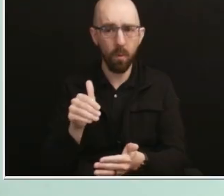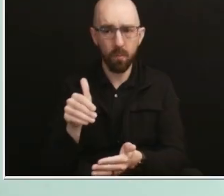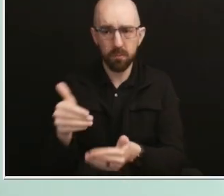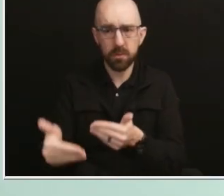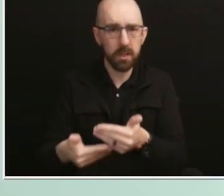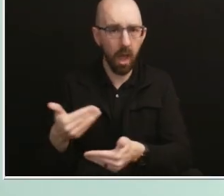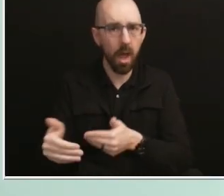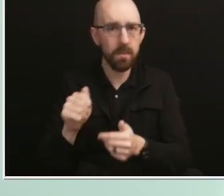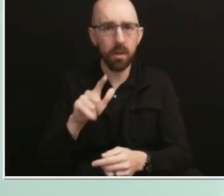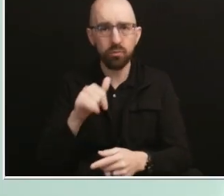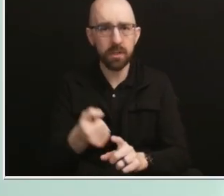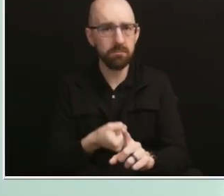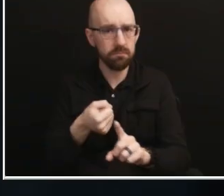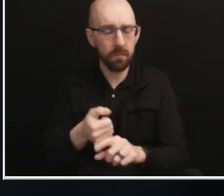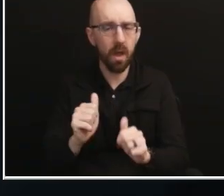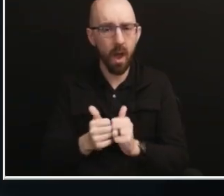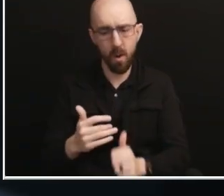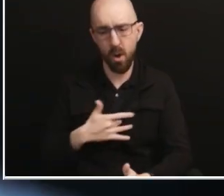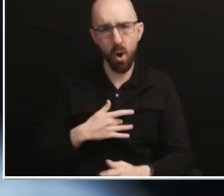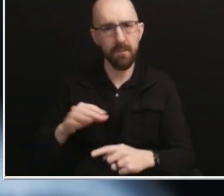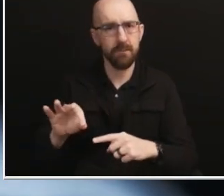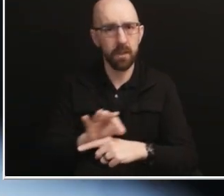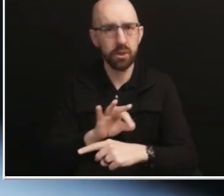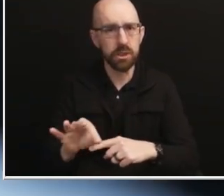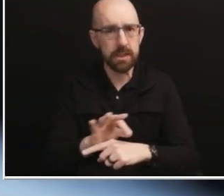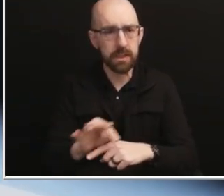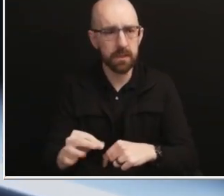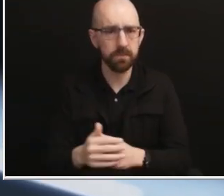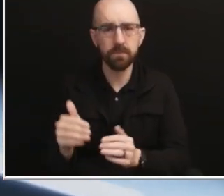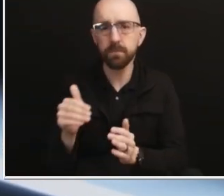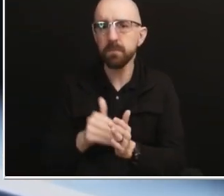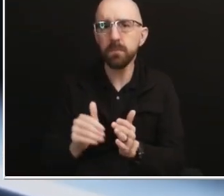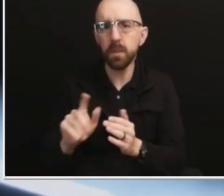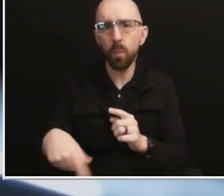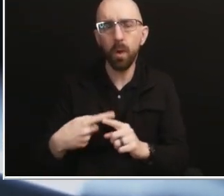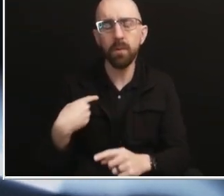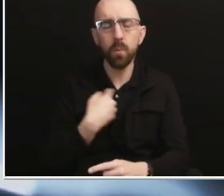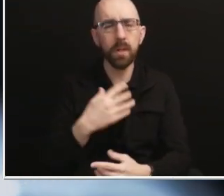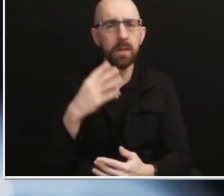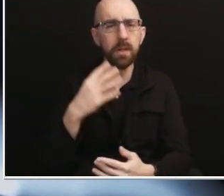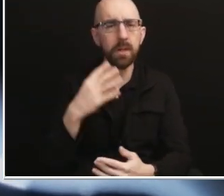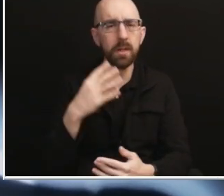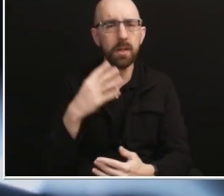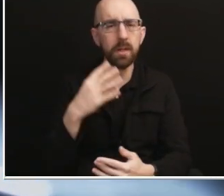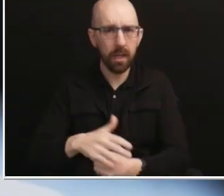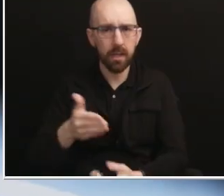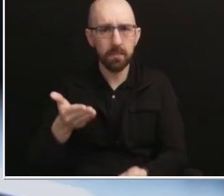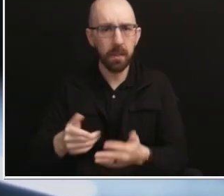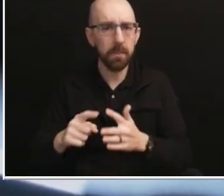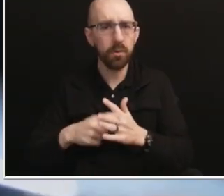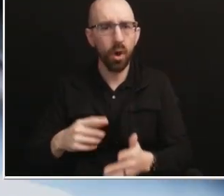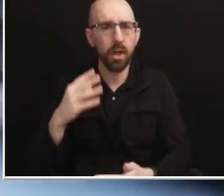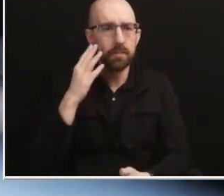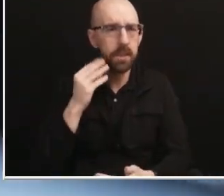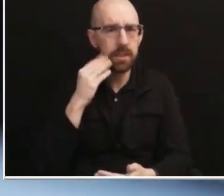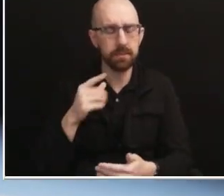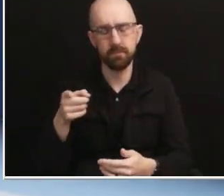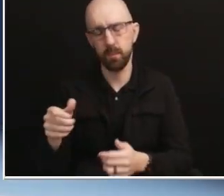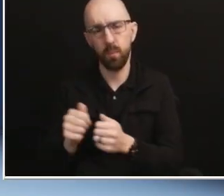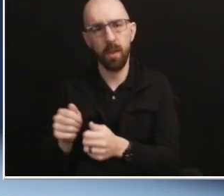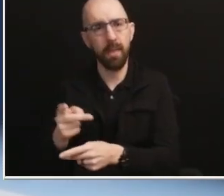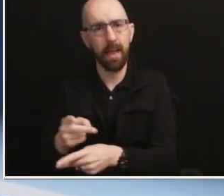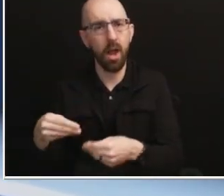impact how our heart is functioning. A lot of times when we're under a lot of stress, we might start experiencing, especially in a caregiver role